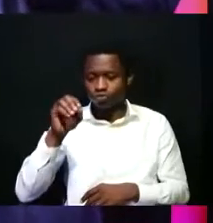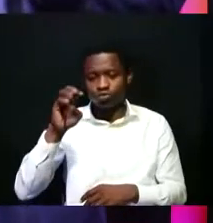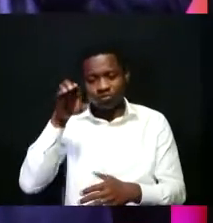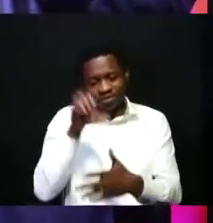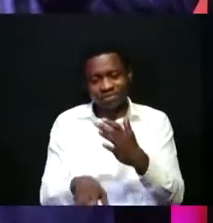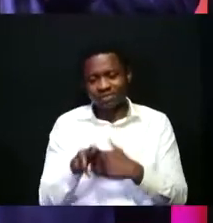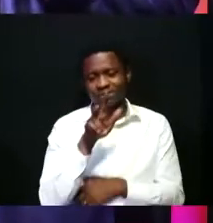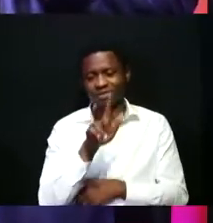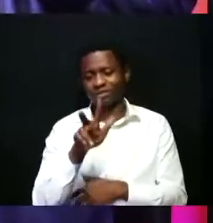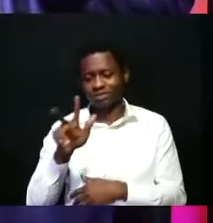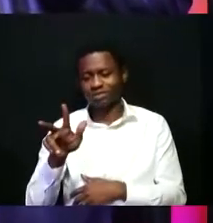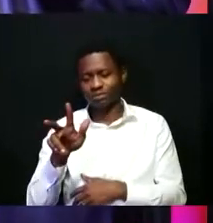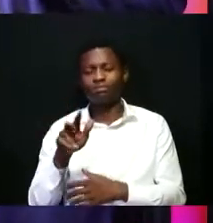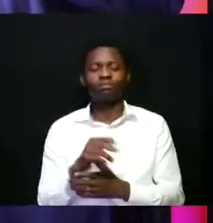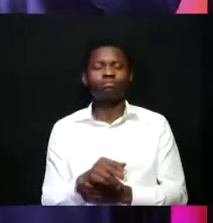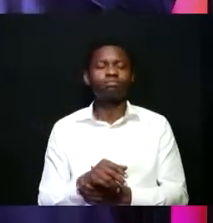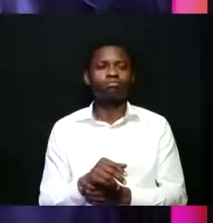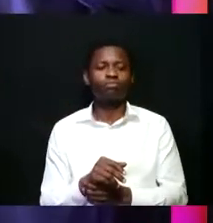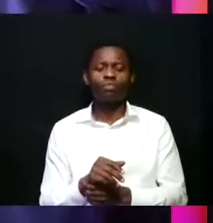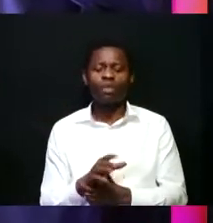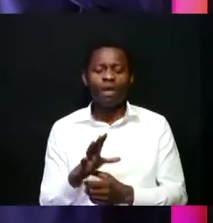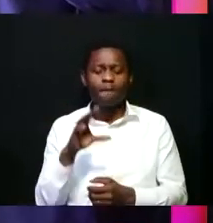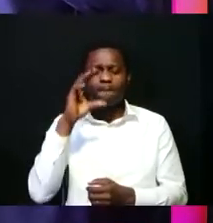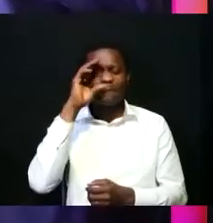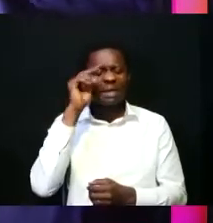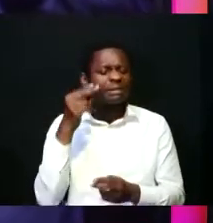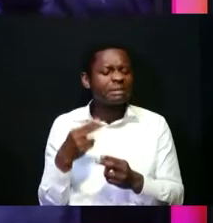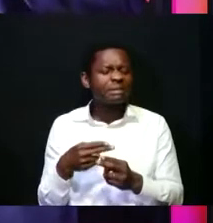33, a young man by name Elihu